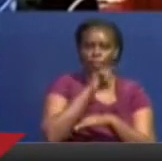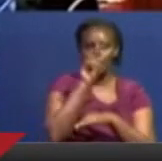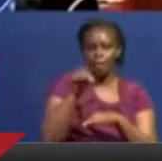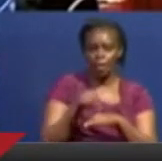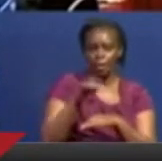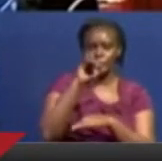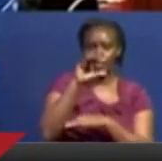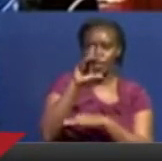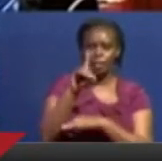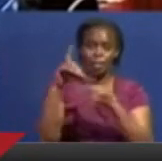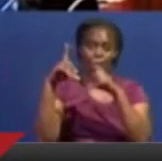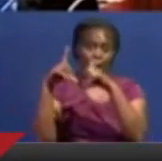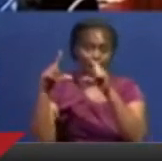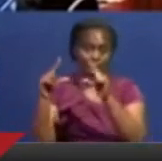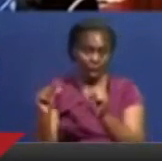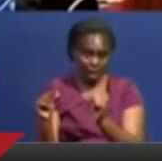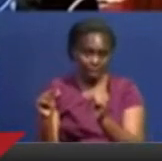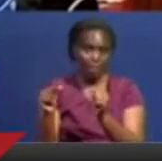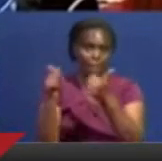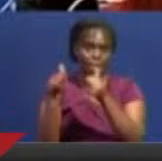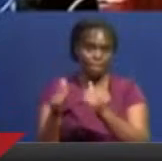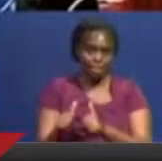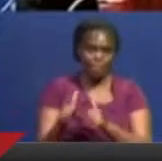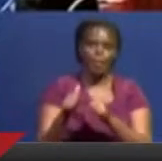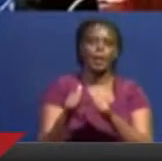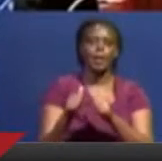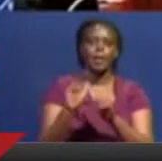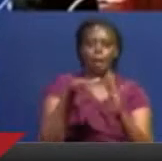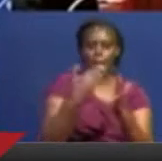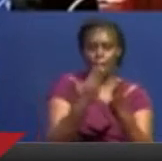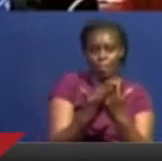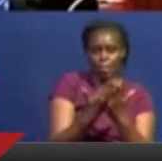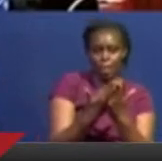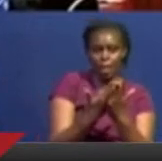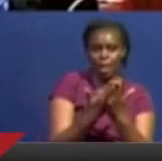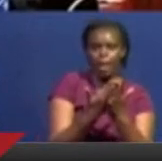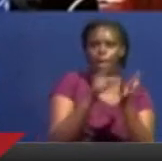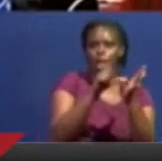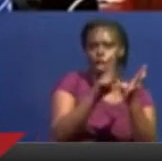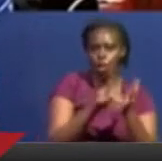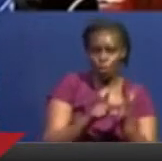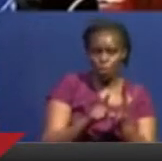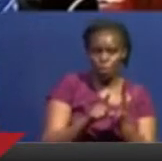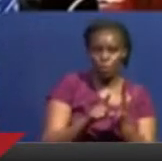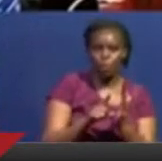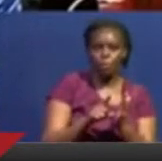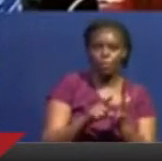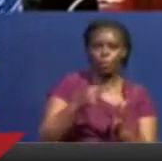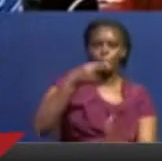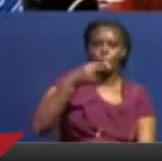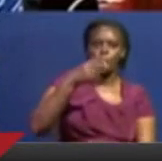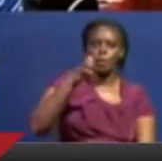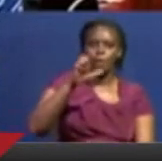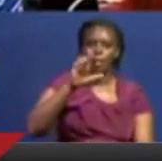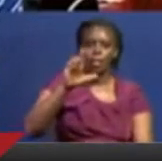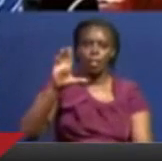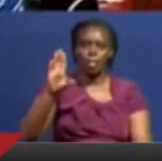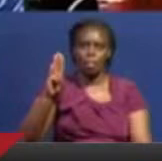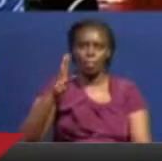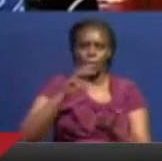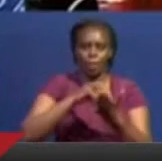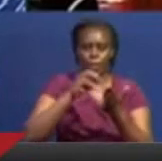national identification cards to still apply for higher education loans. This removes